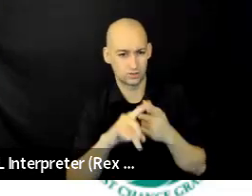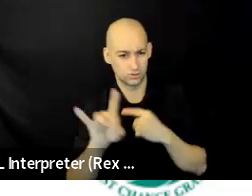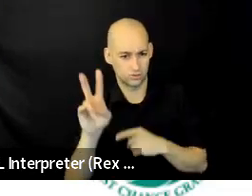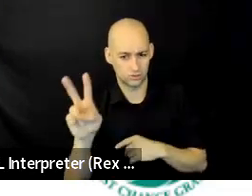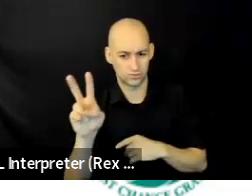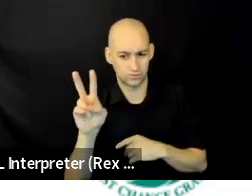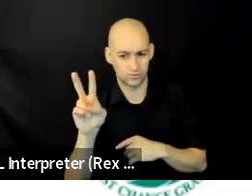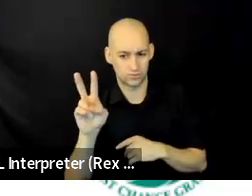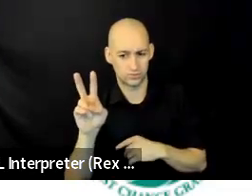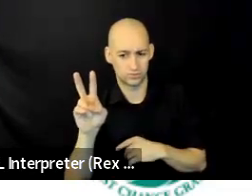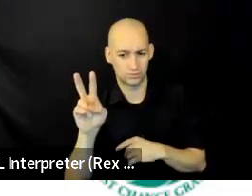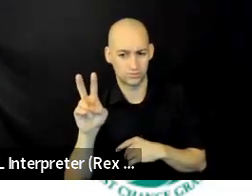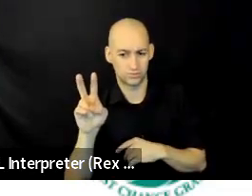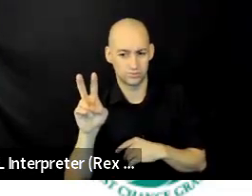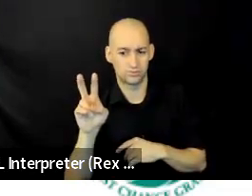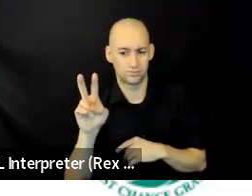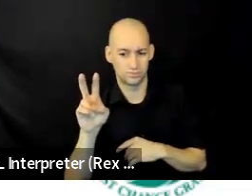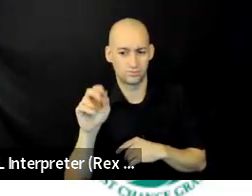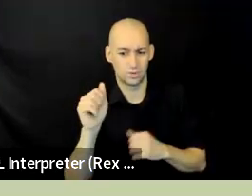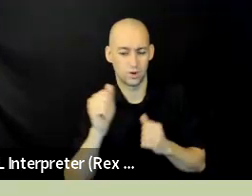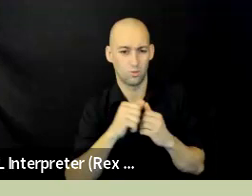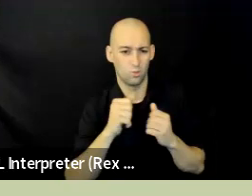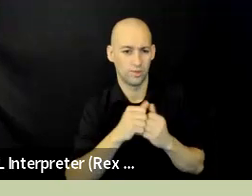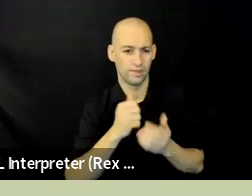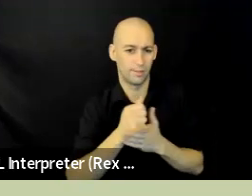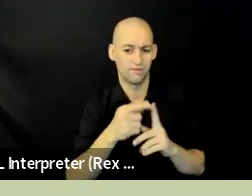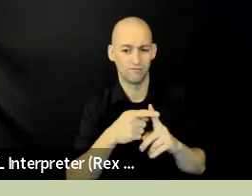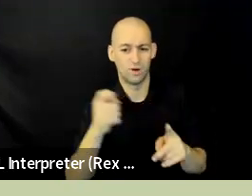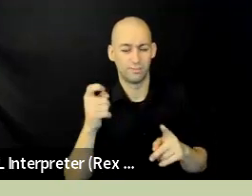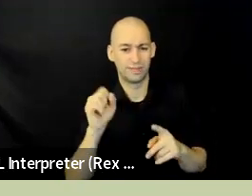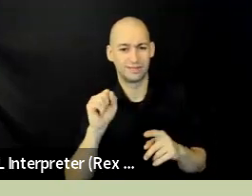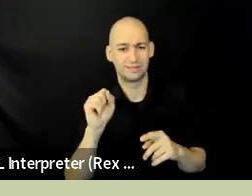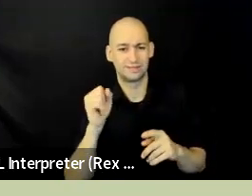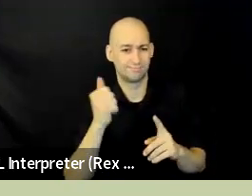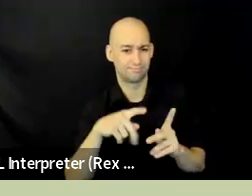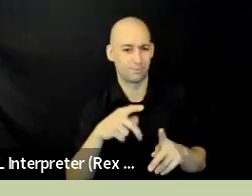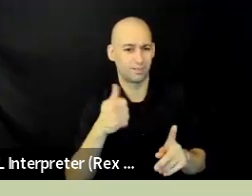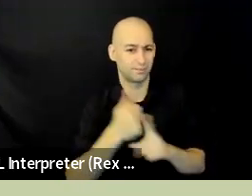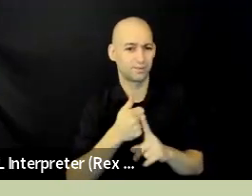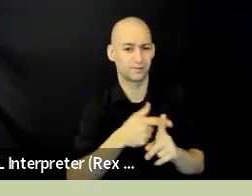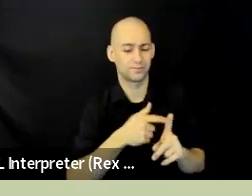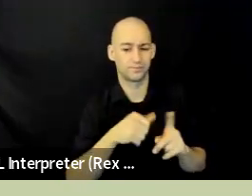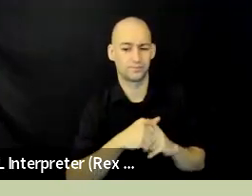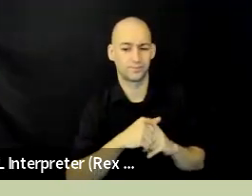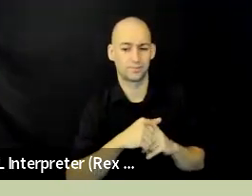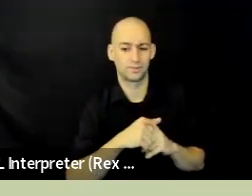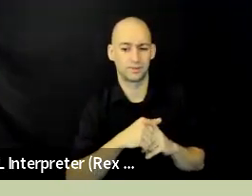stakeholder working groups. Next slide, please. So these are the 2 project alternatives currently being